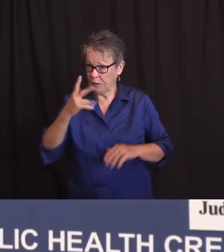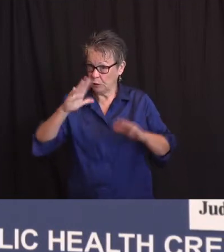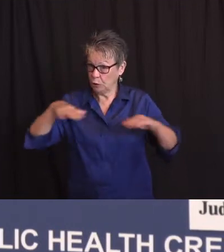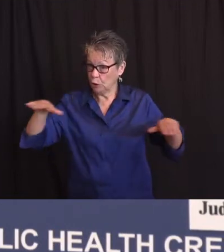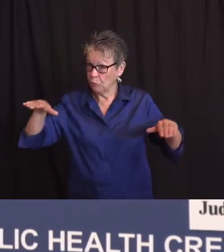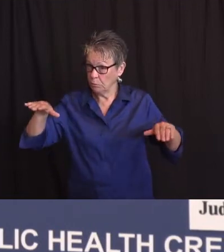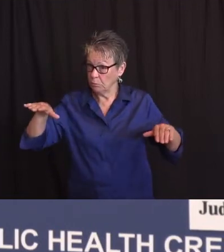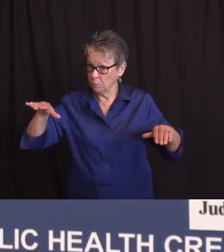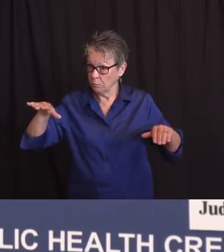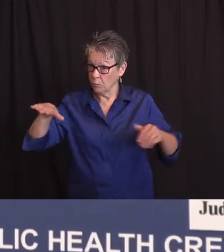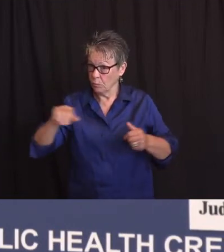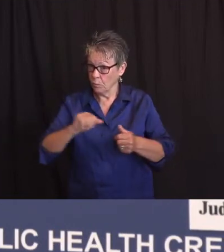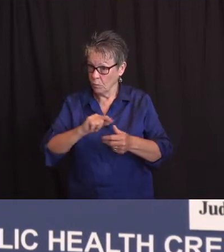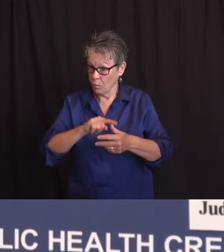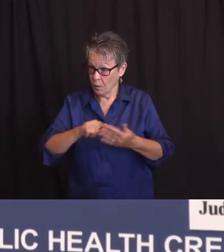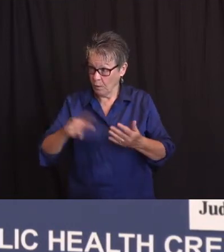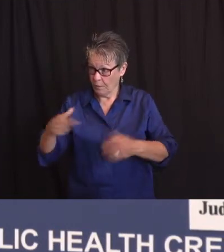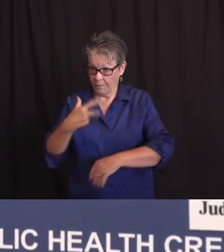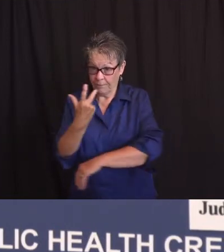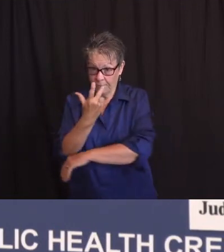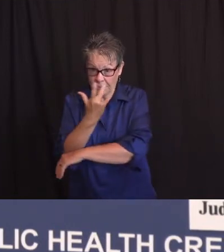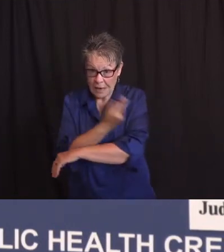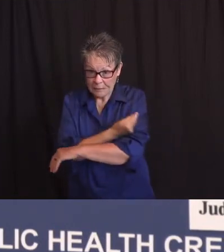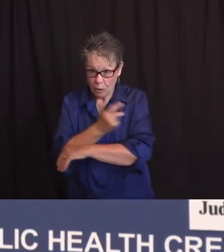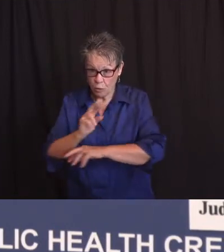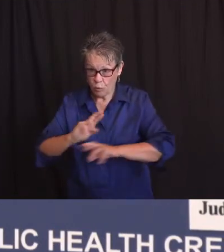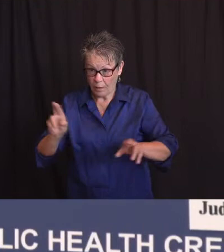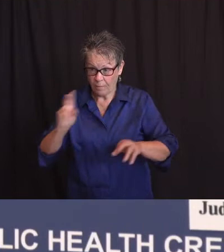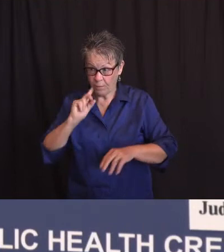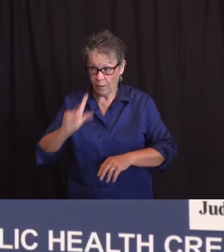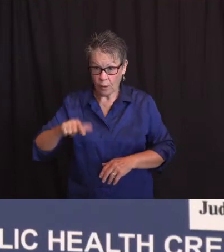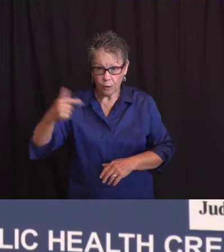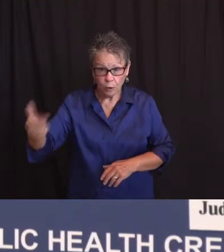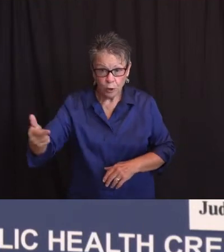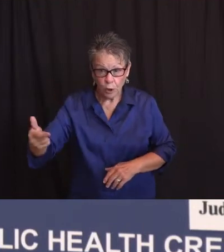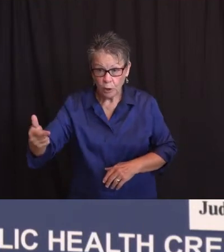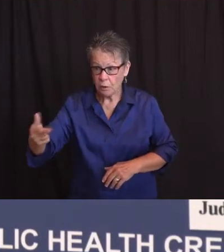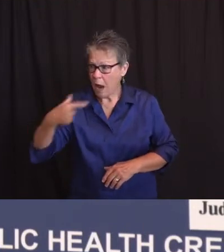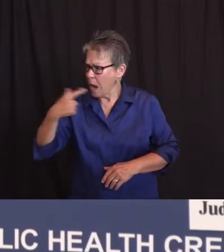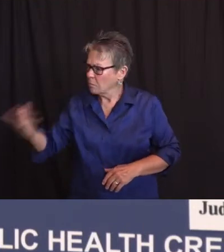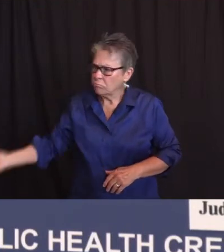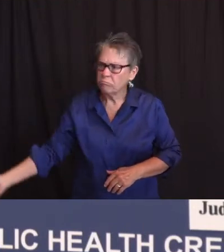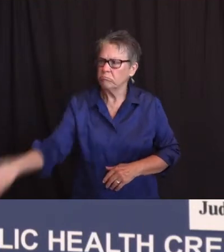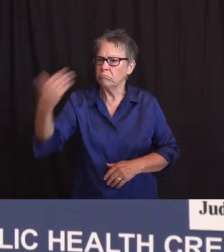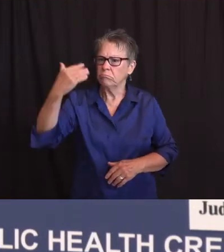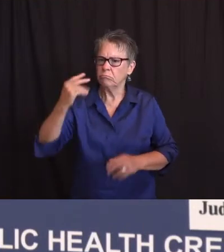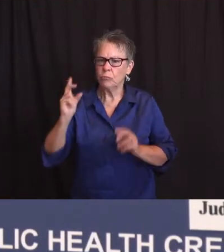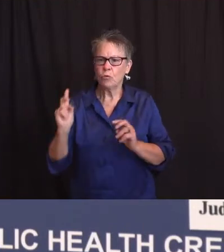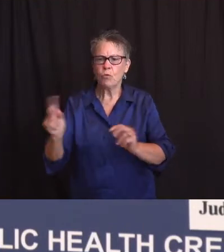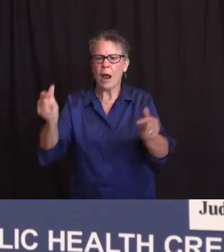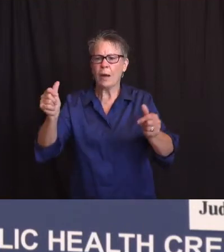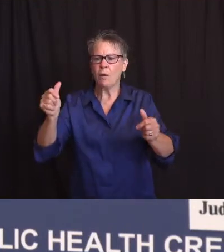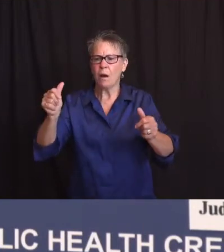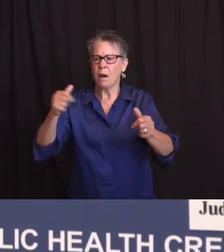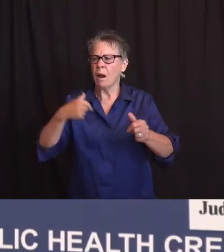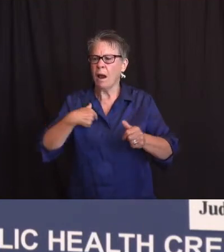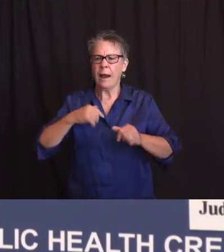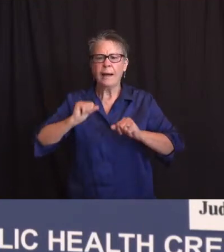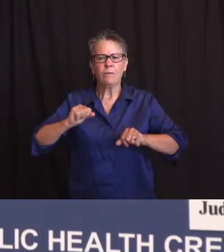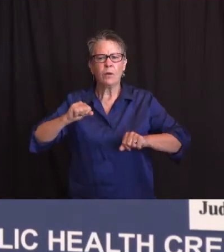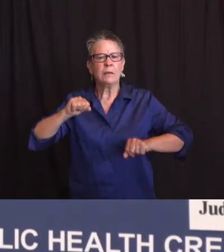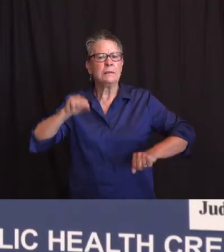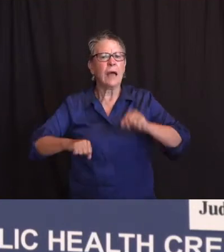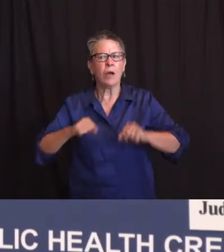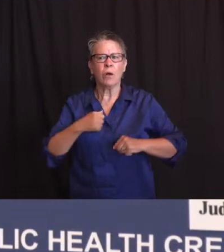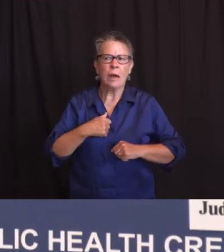they got it. I mean, you know, there's never any question that they would, and there's never been any question in my mind or in their mind that that was the right thing to